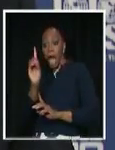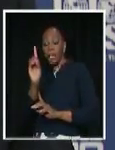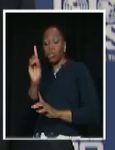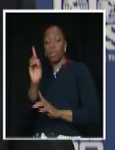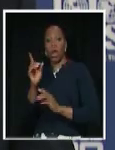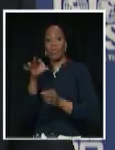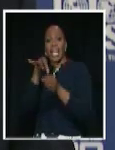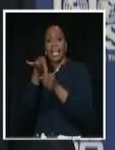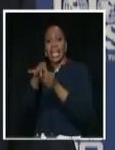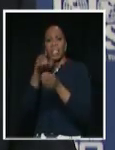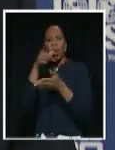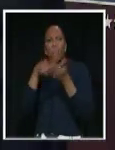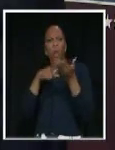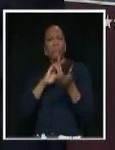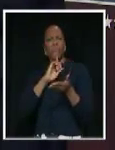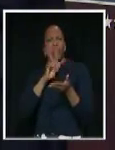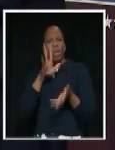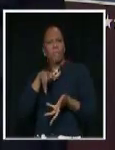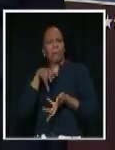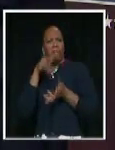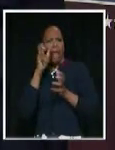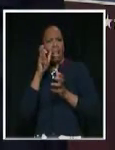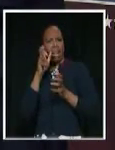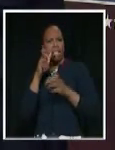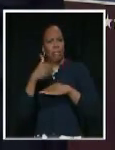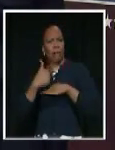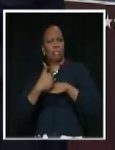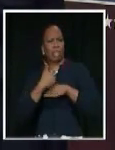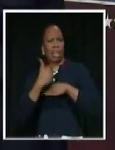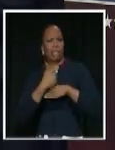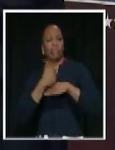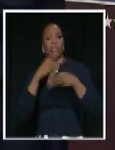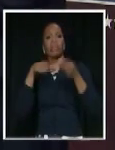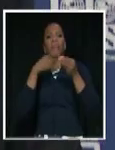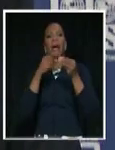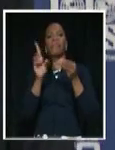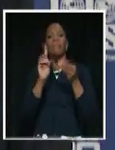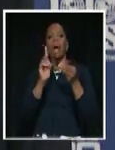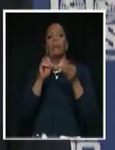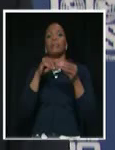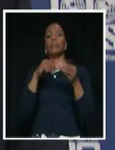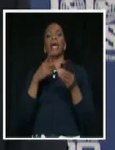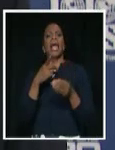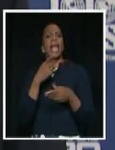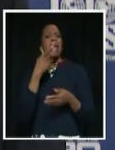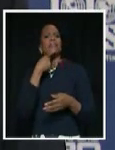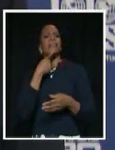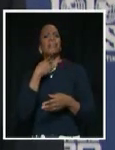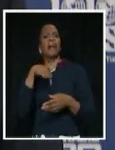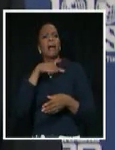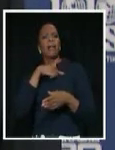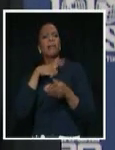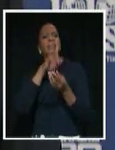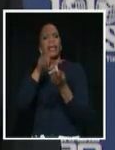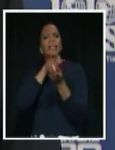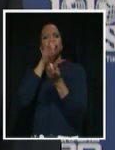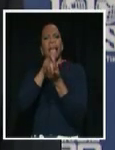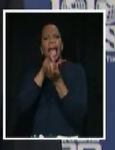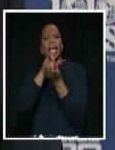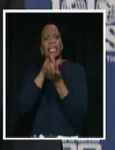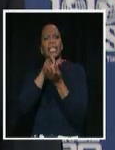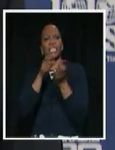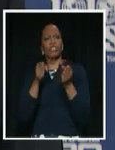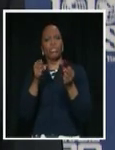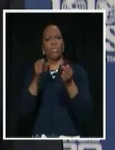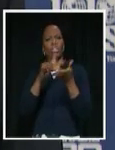be reckless or dangerous about him and policing? And tell us exactly how you see the streets of New York becoming unsafe. Are